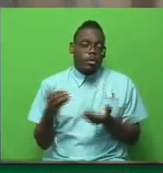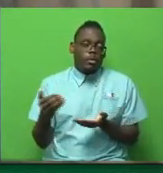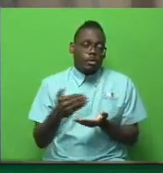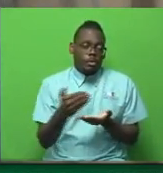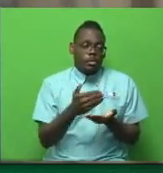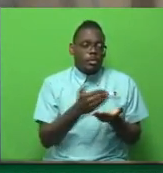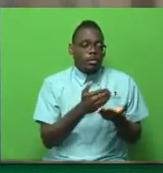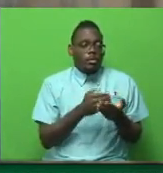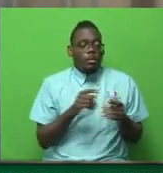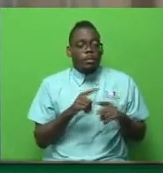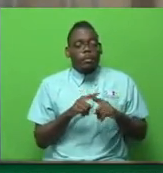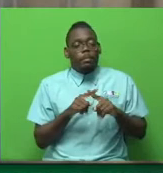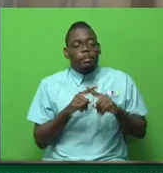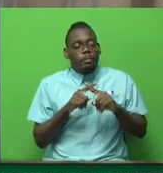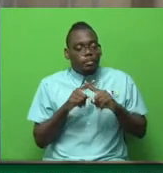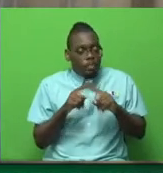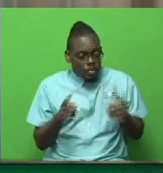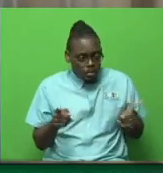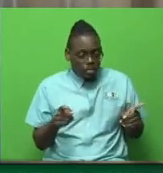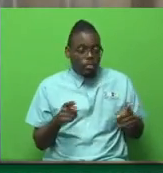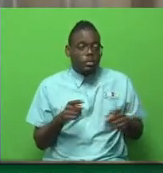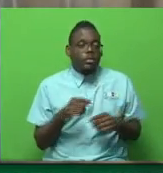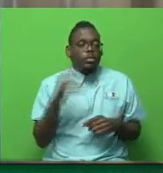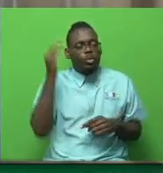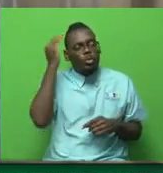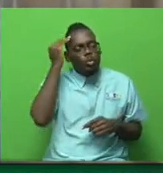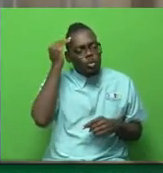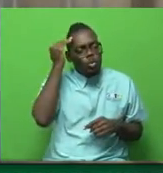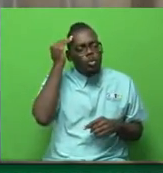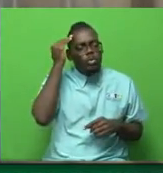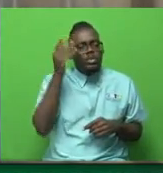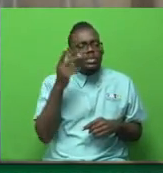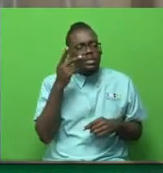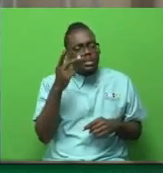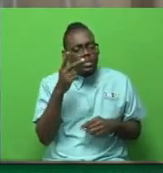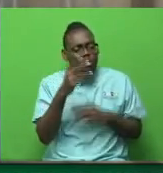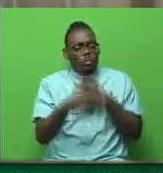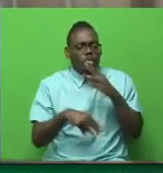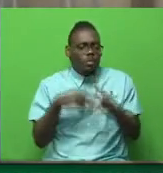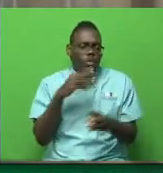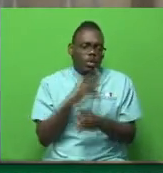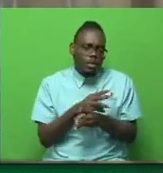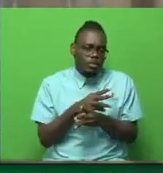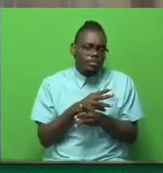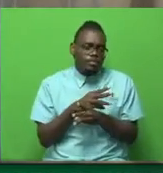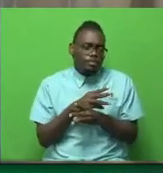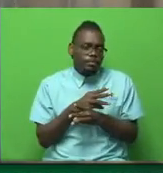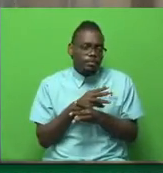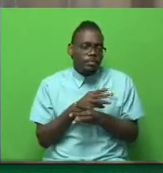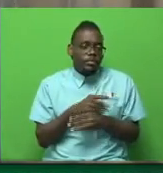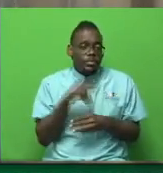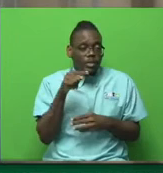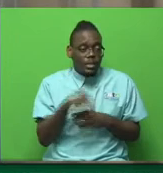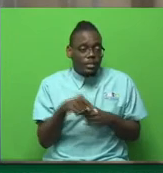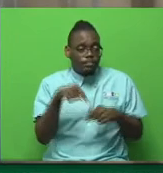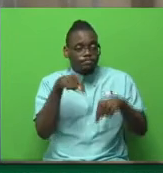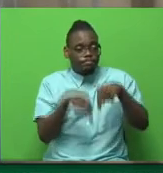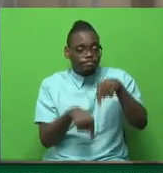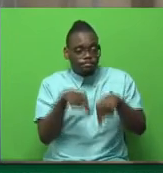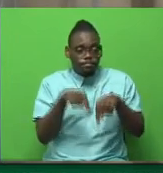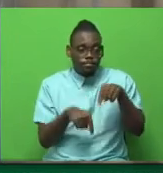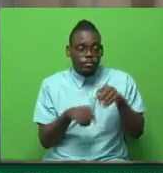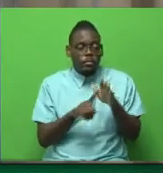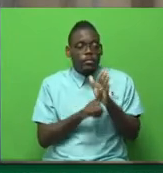but you know like the rest of the world even this Minister knows that his energy boom is temporary it's